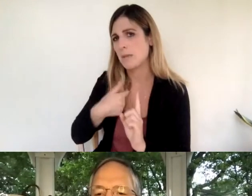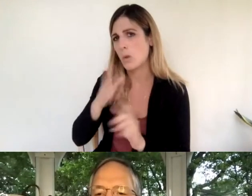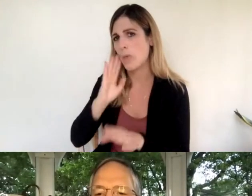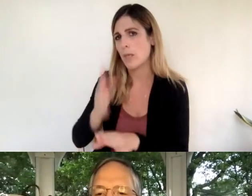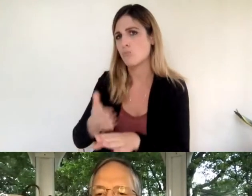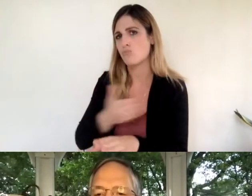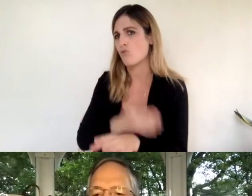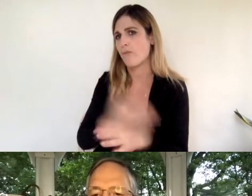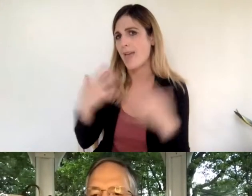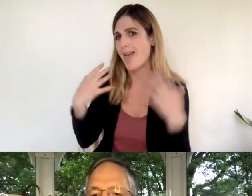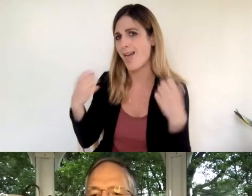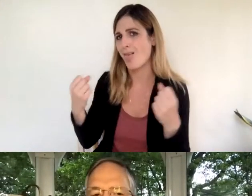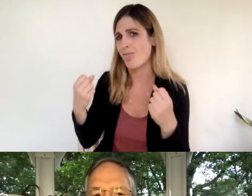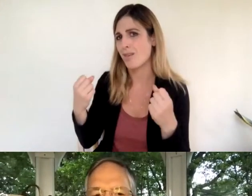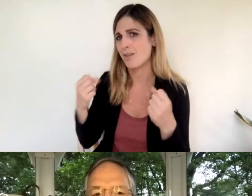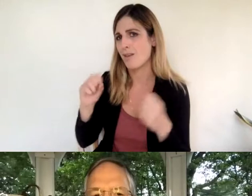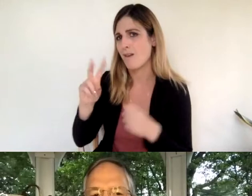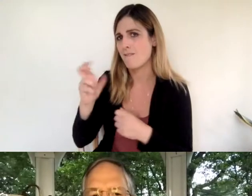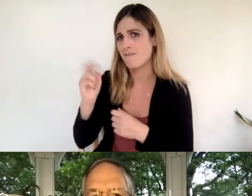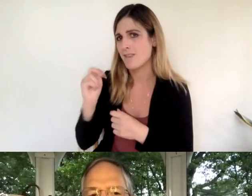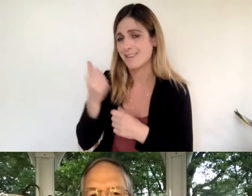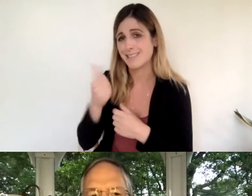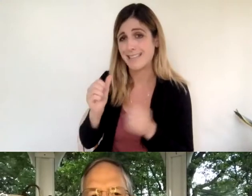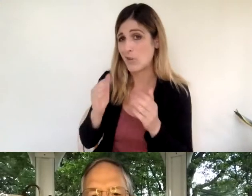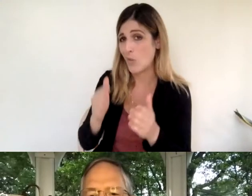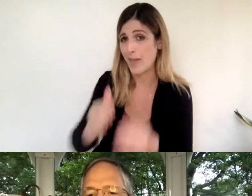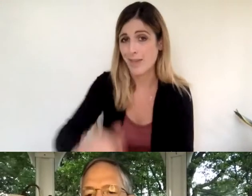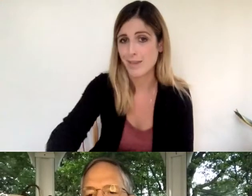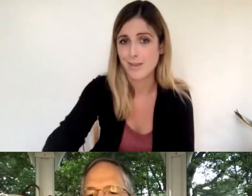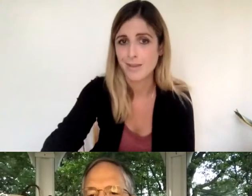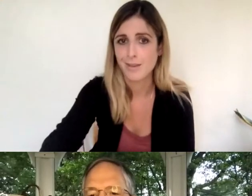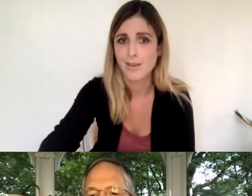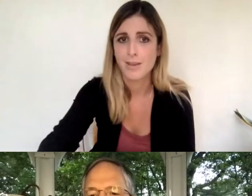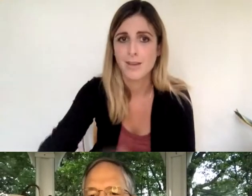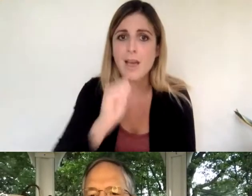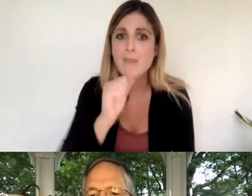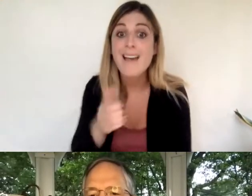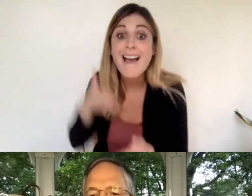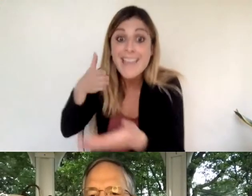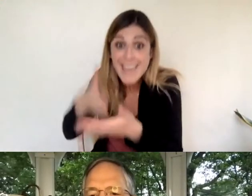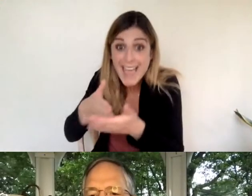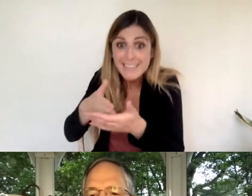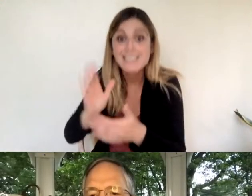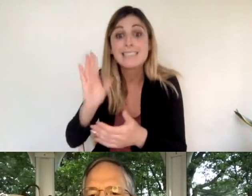health of vegans in any way. I'm not opposed to people using it. It seems to be pretty safe.